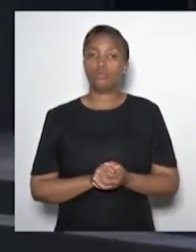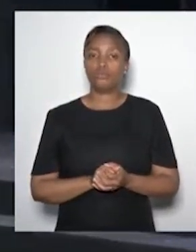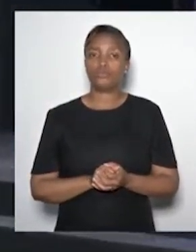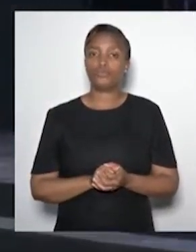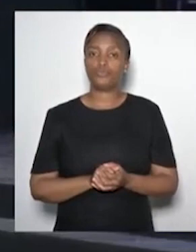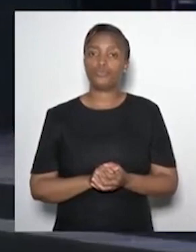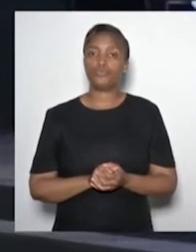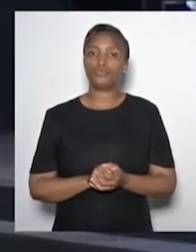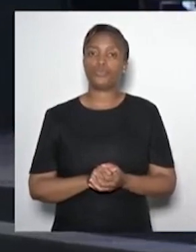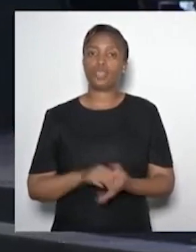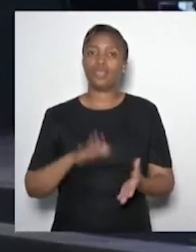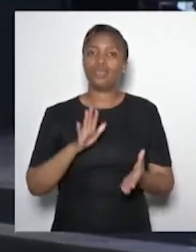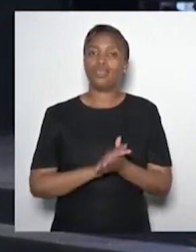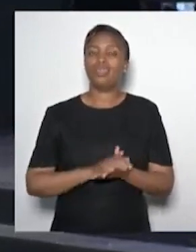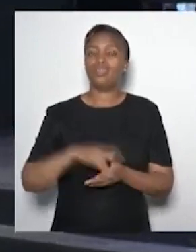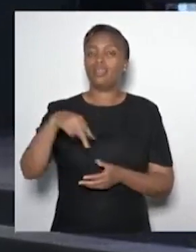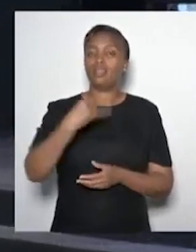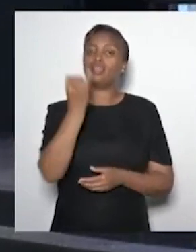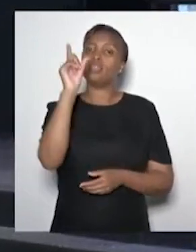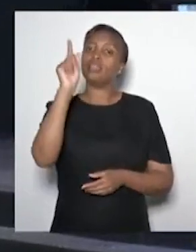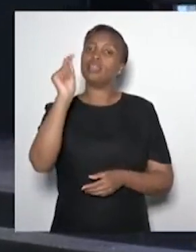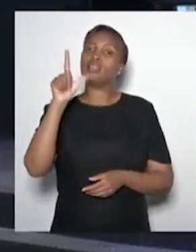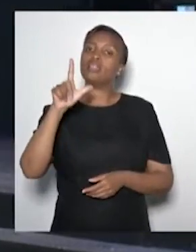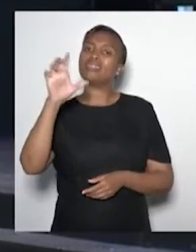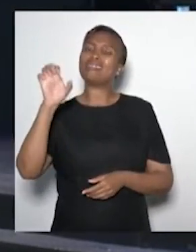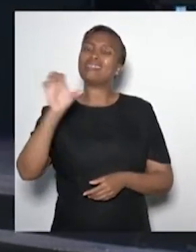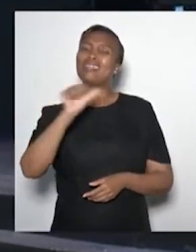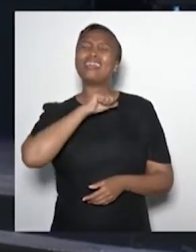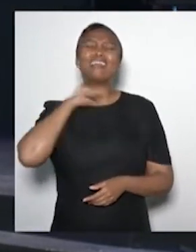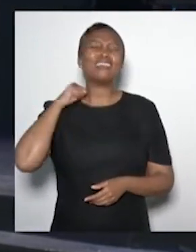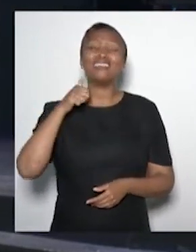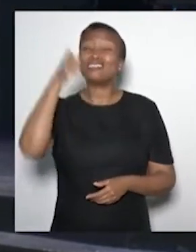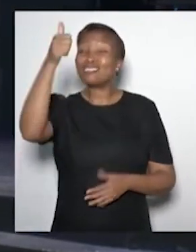and Adolf Hitler killing 6 million,